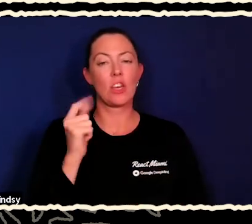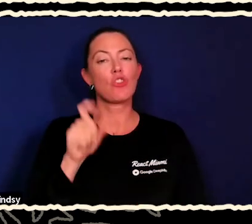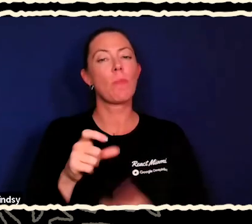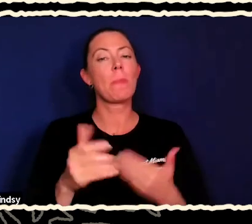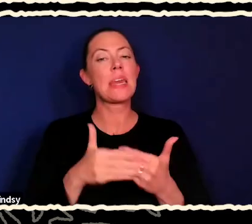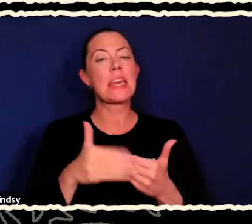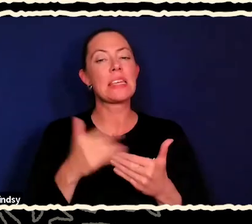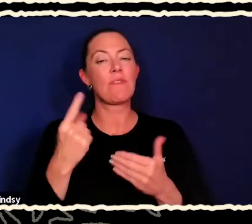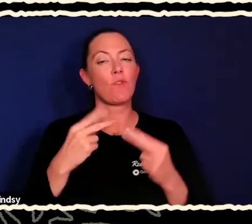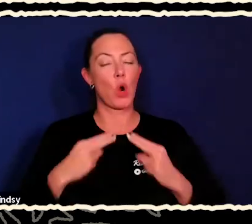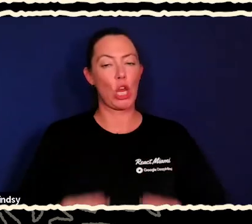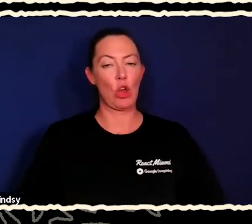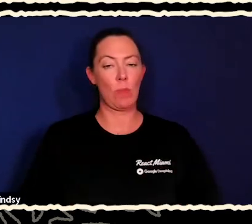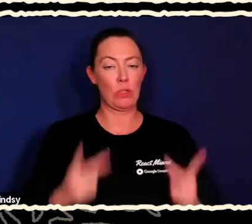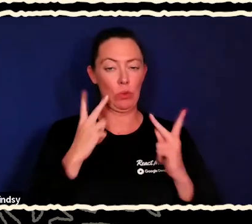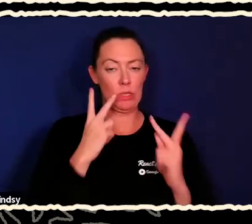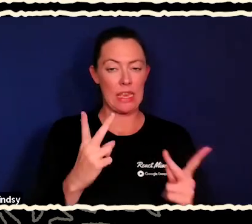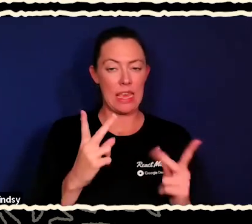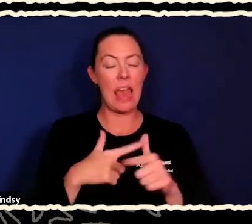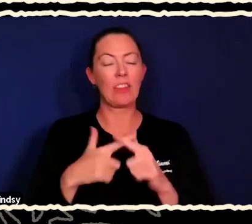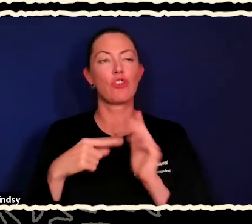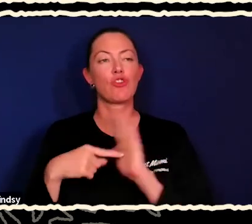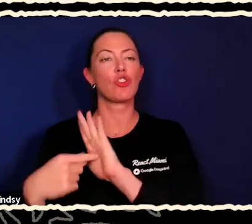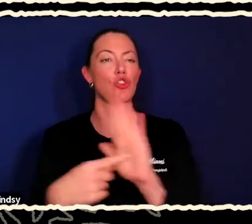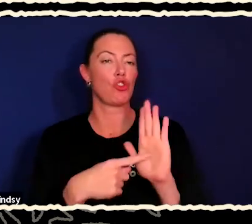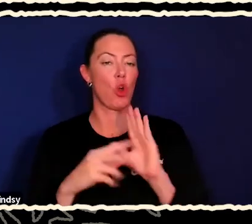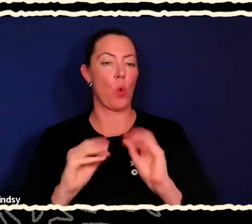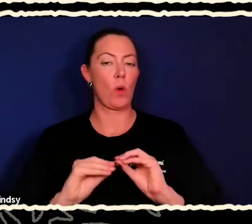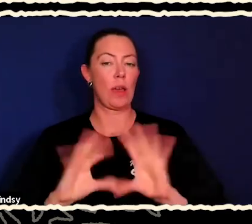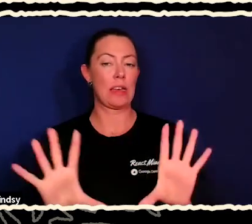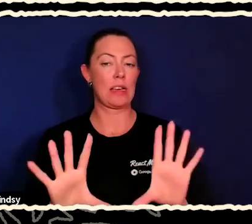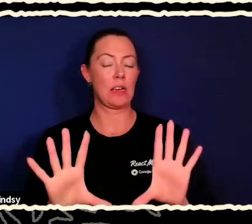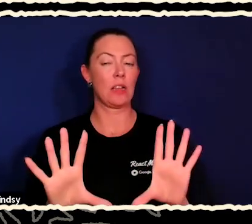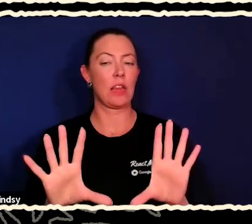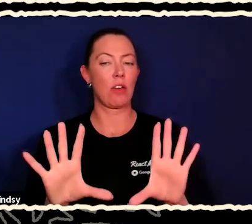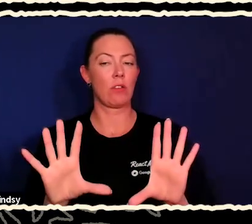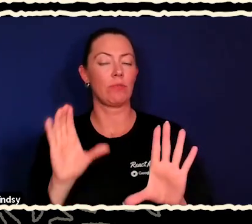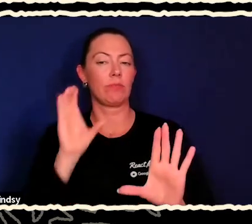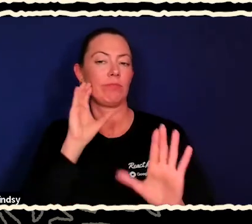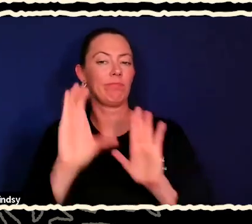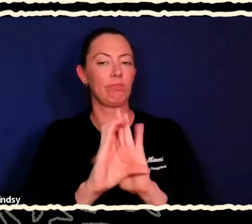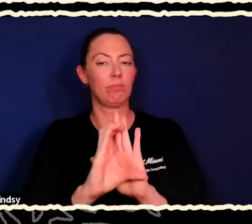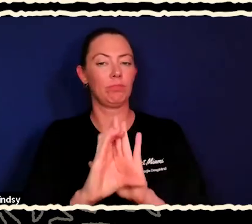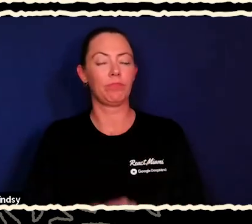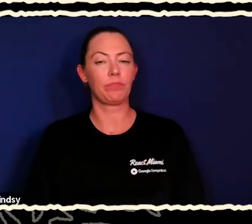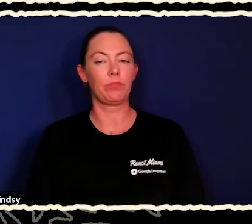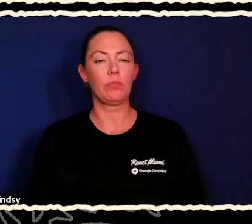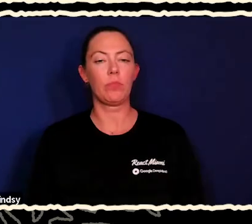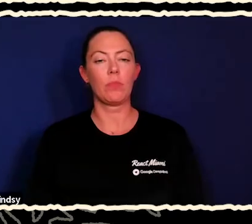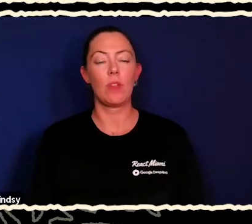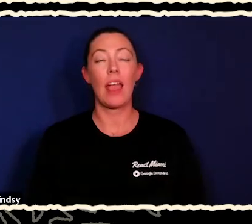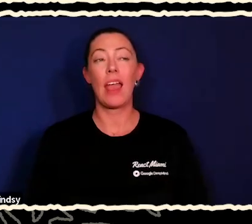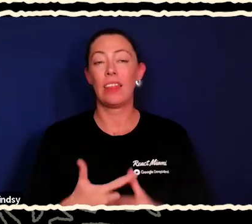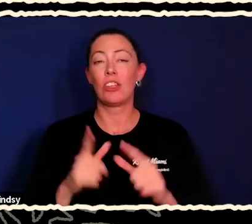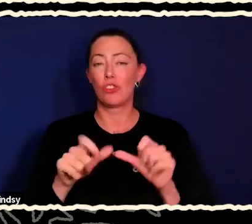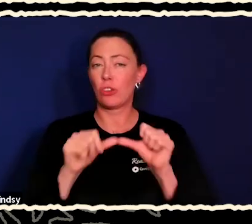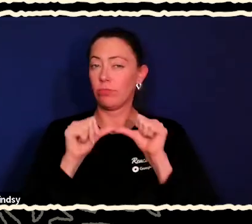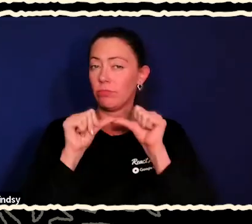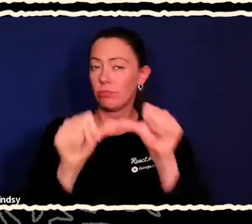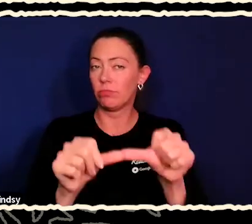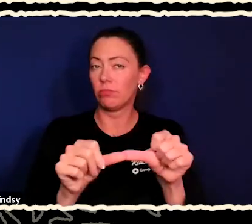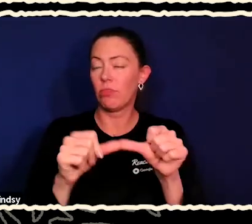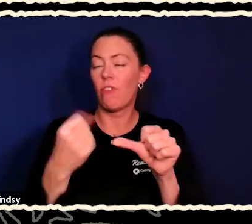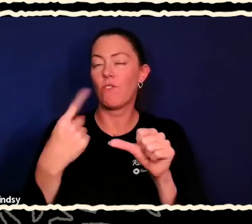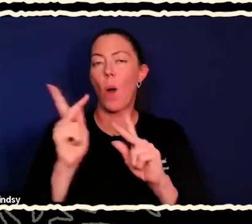should show a coherent image to agents. It should be sustainable for the people who are going to maintain